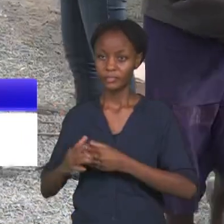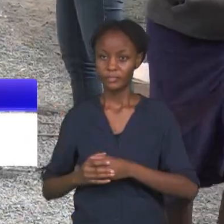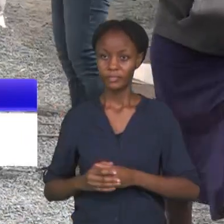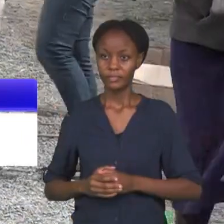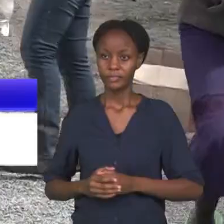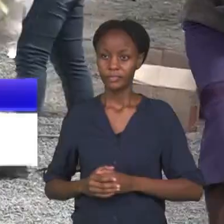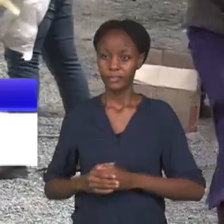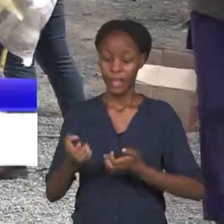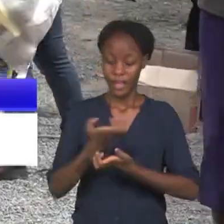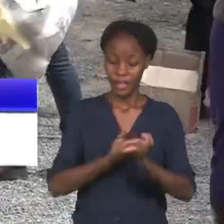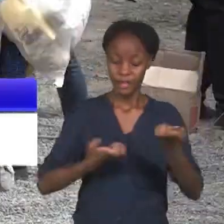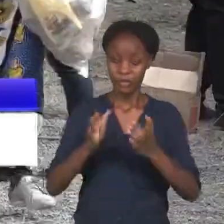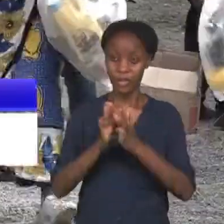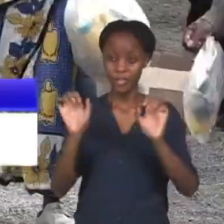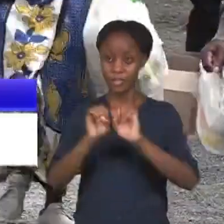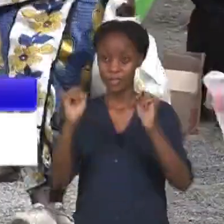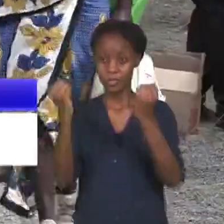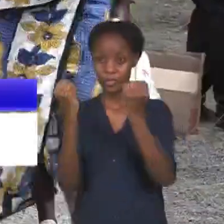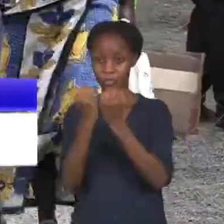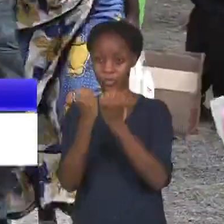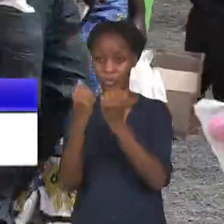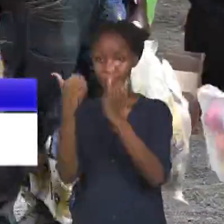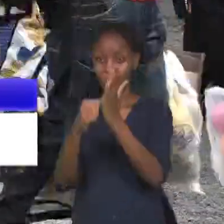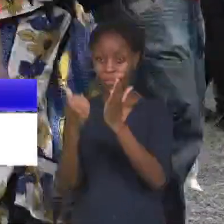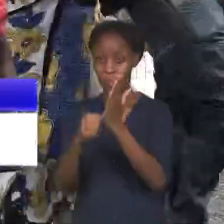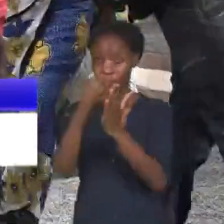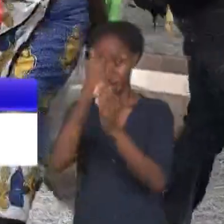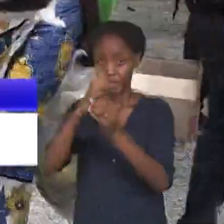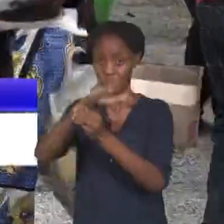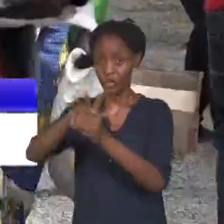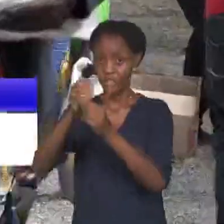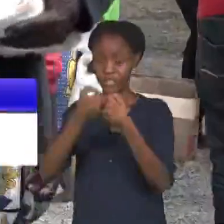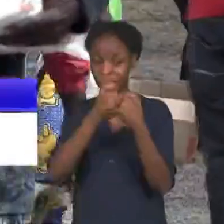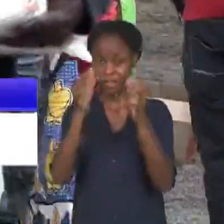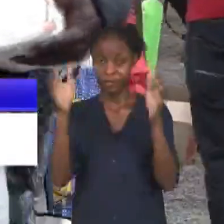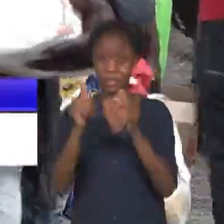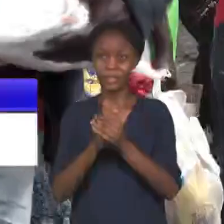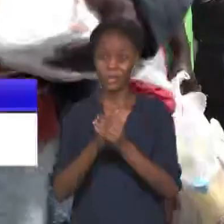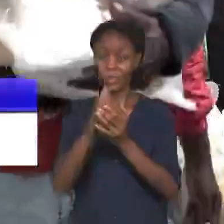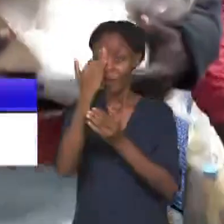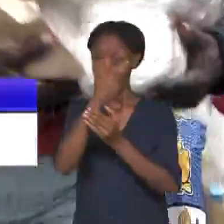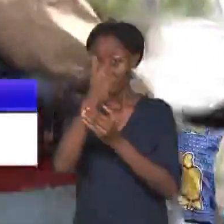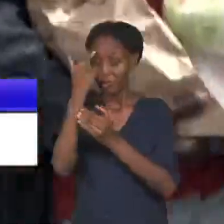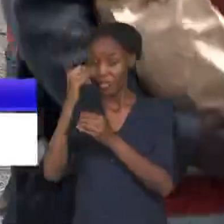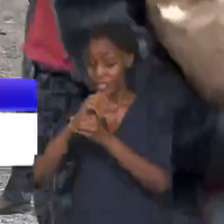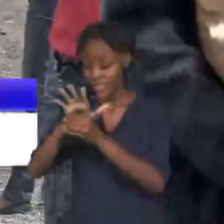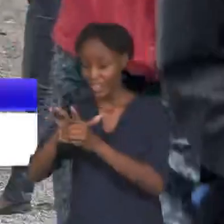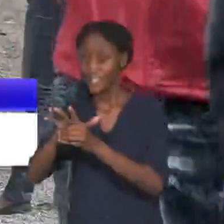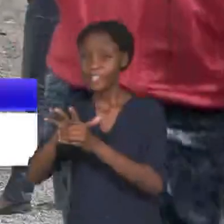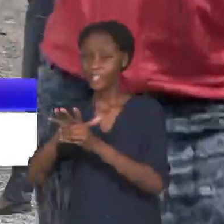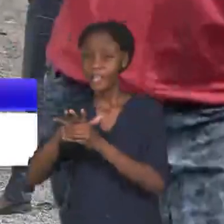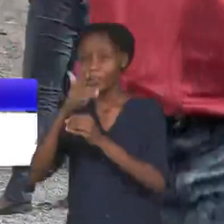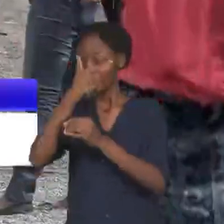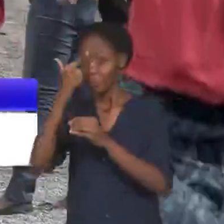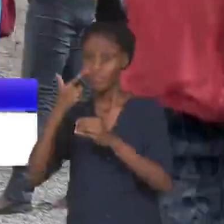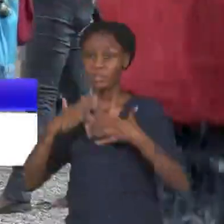The economic and social effects of COVID-19 have proven to be more difficult, adding to the attributes of the illness in itself as thousands stare